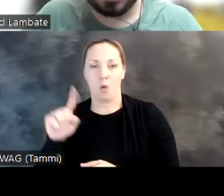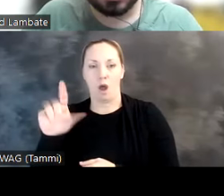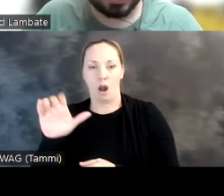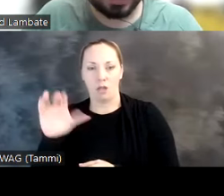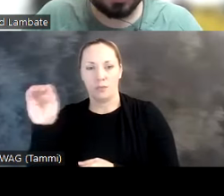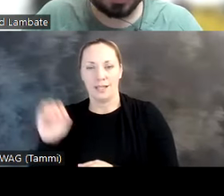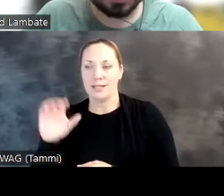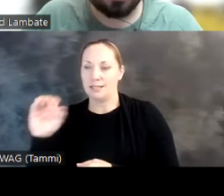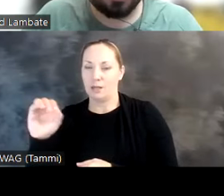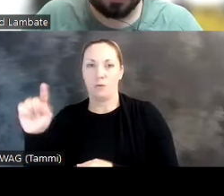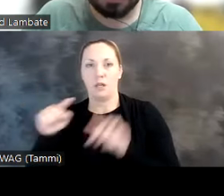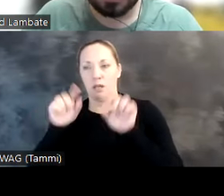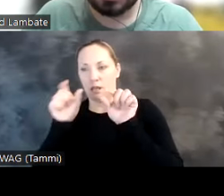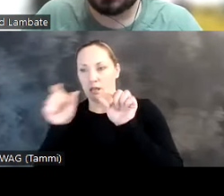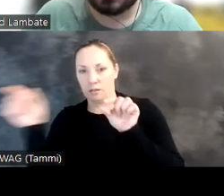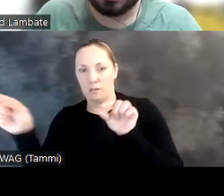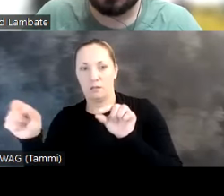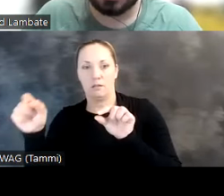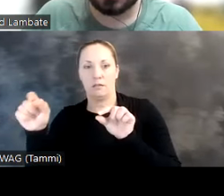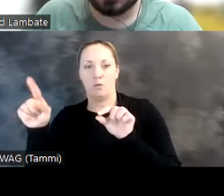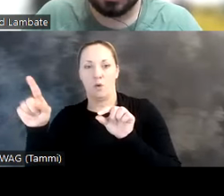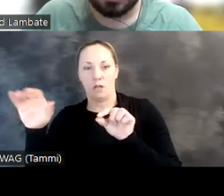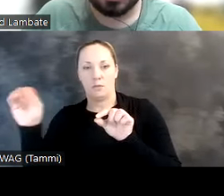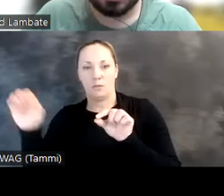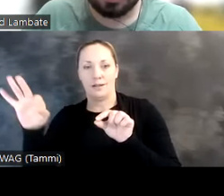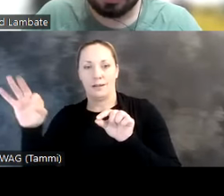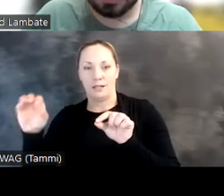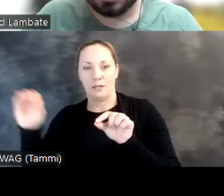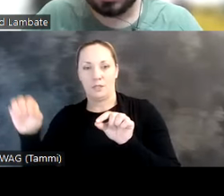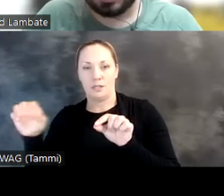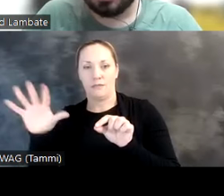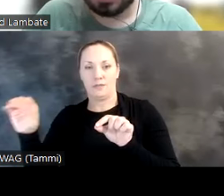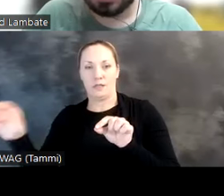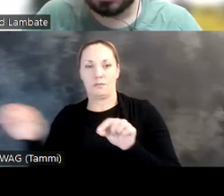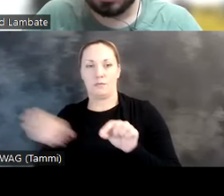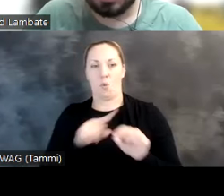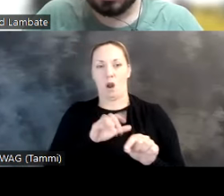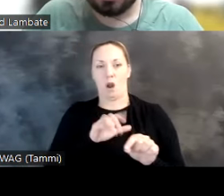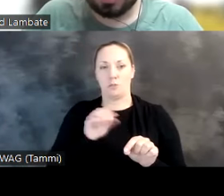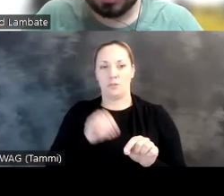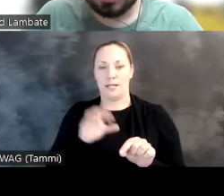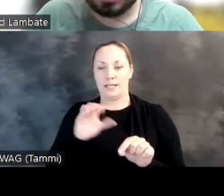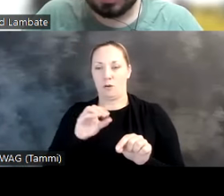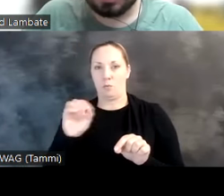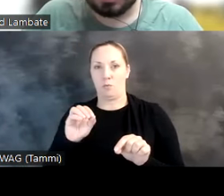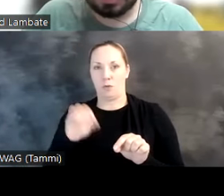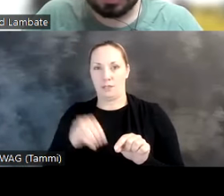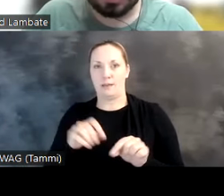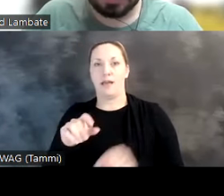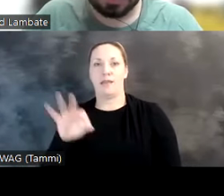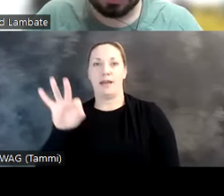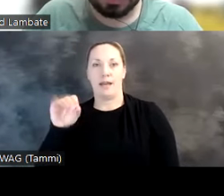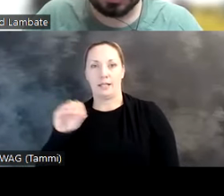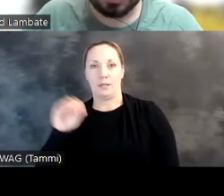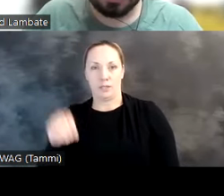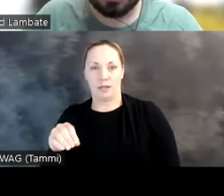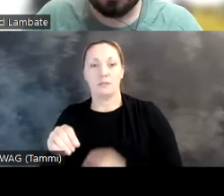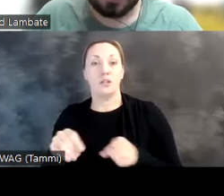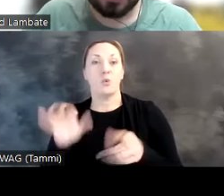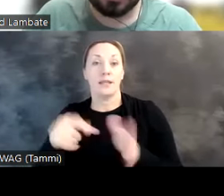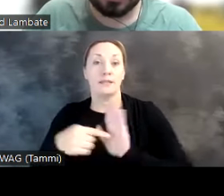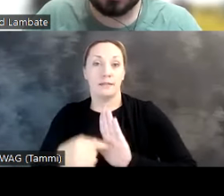100%, 90%, 50%, 100%, 0%, and 90%. So in this case, in this particular